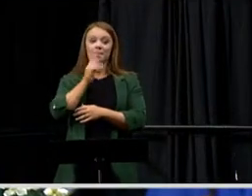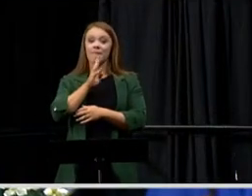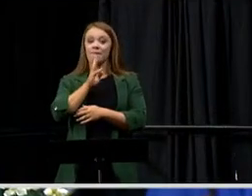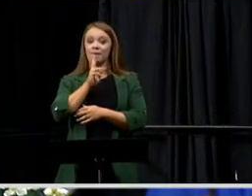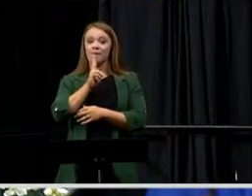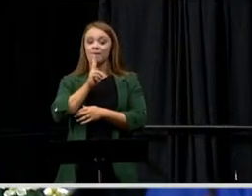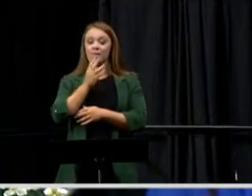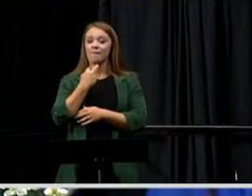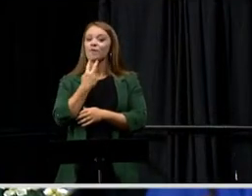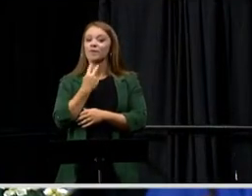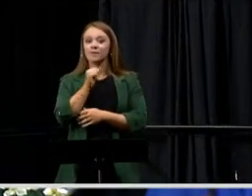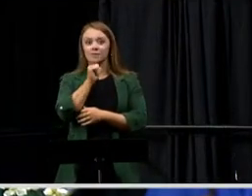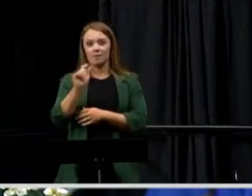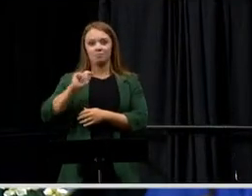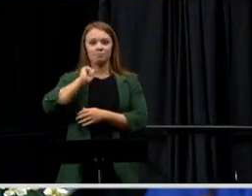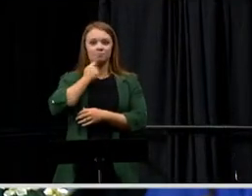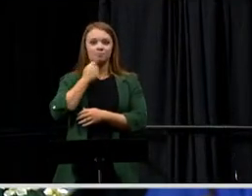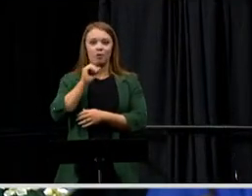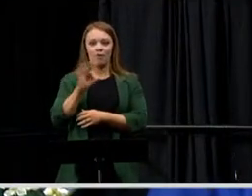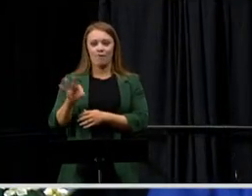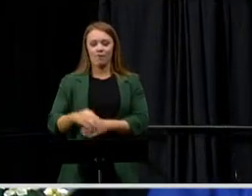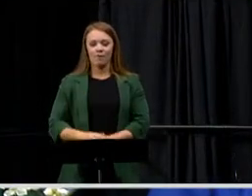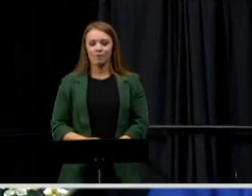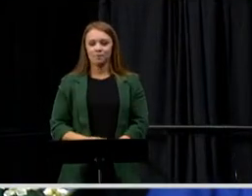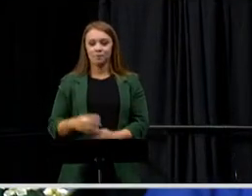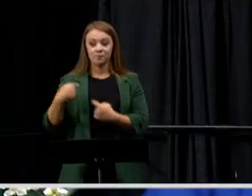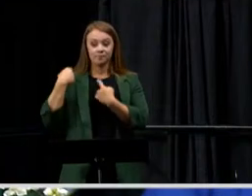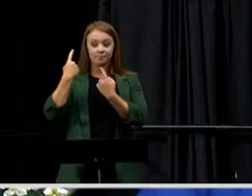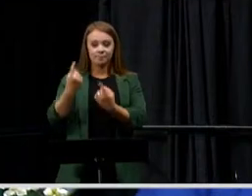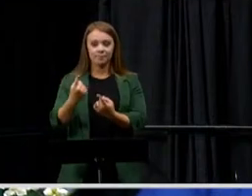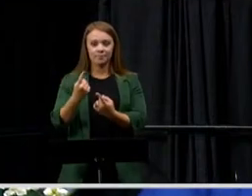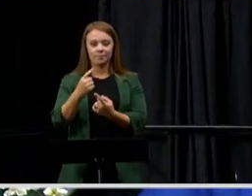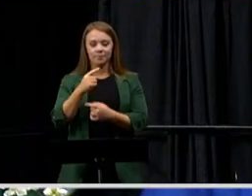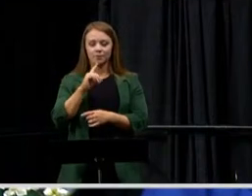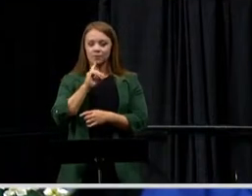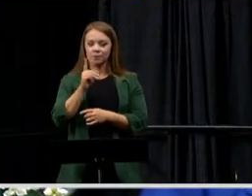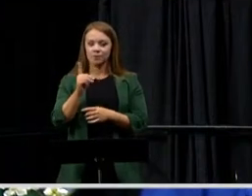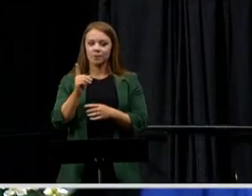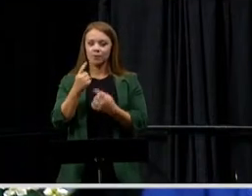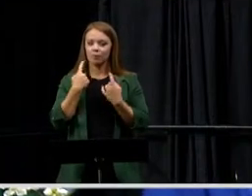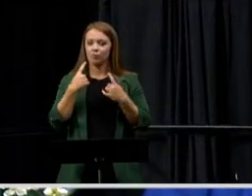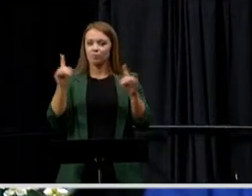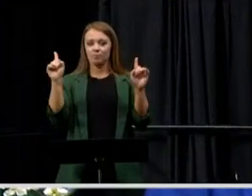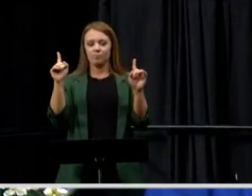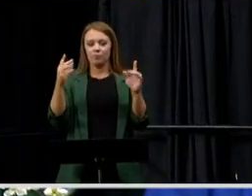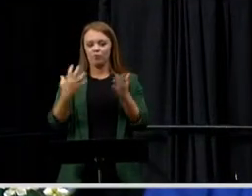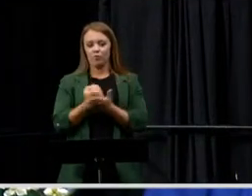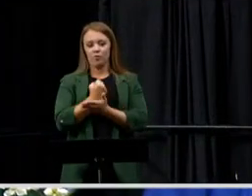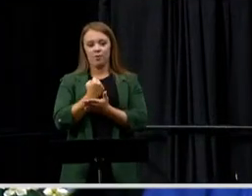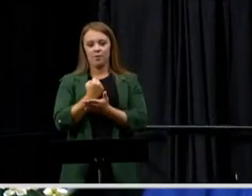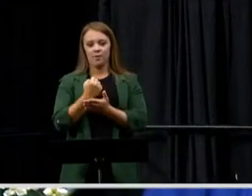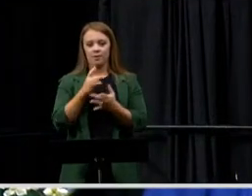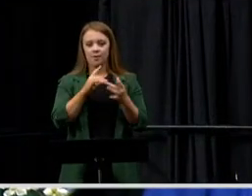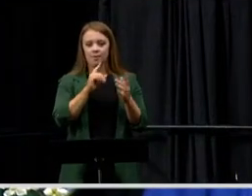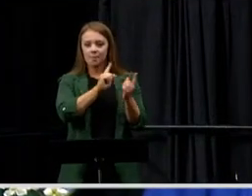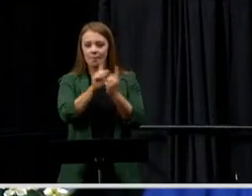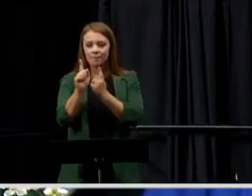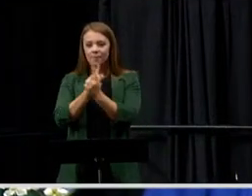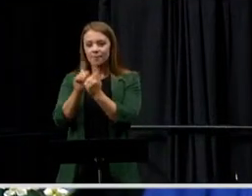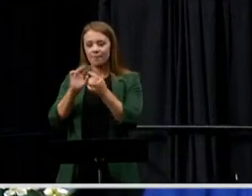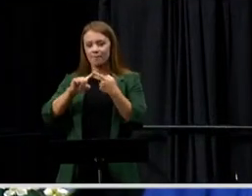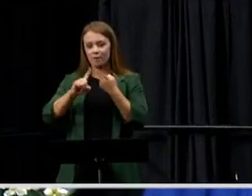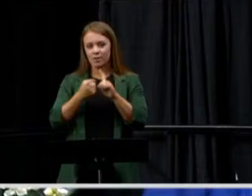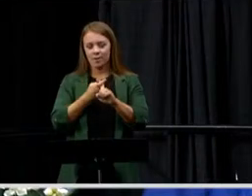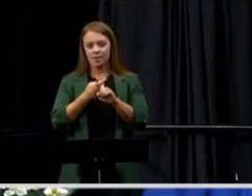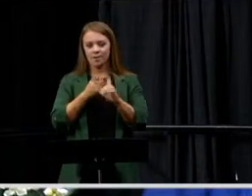With how far we have come, it has been rewarding. Rewarding to have met friends and gained relationships that will last